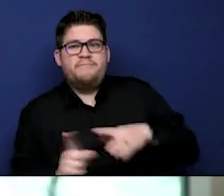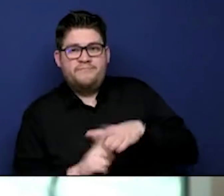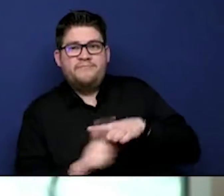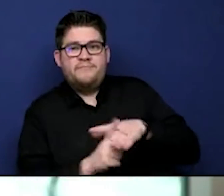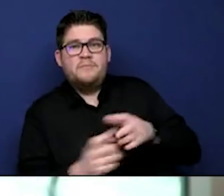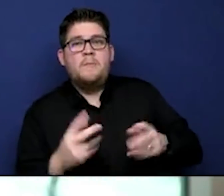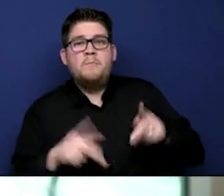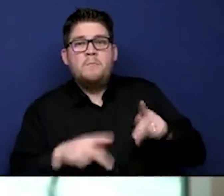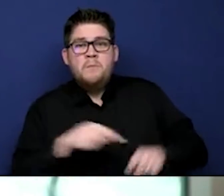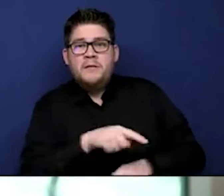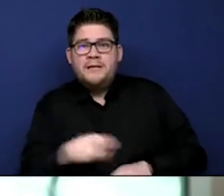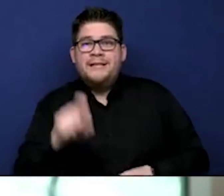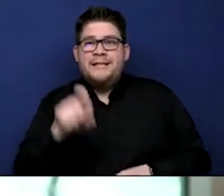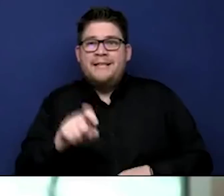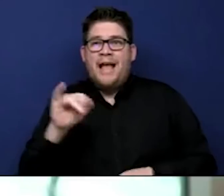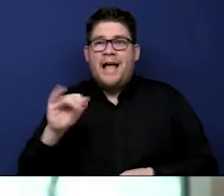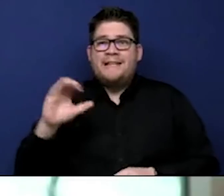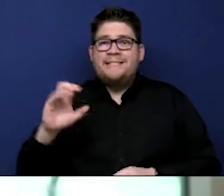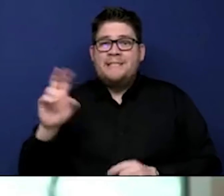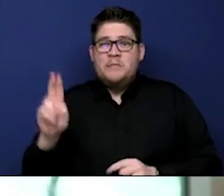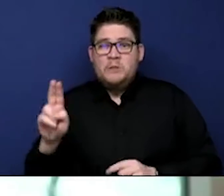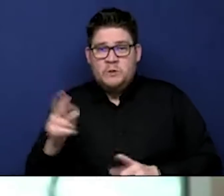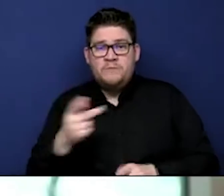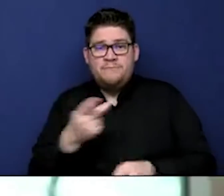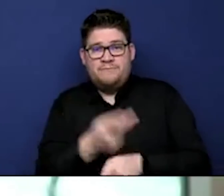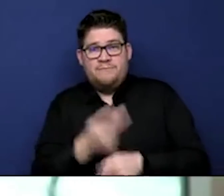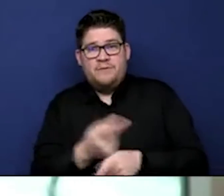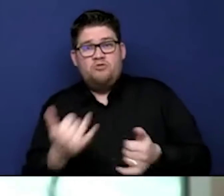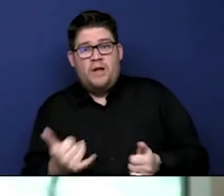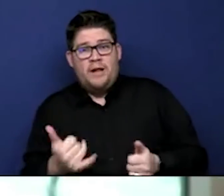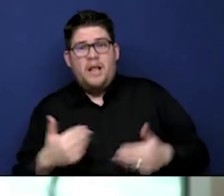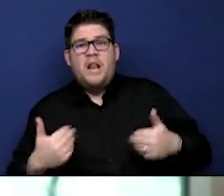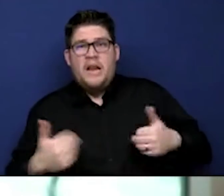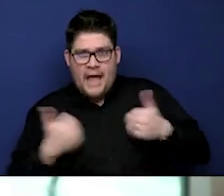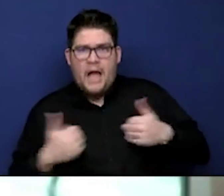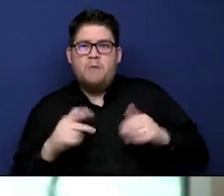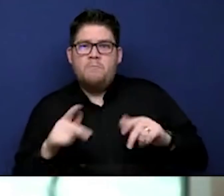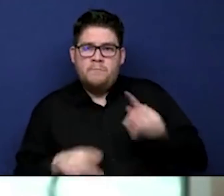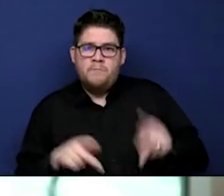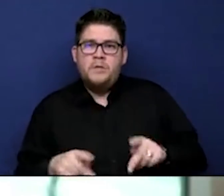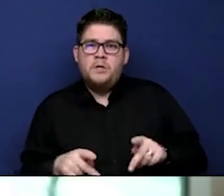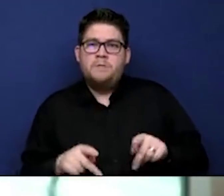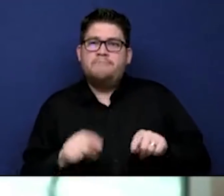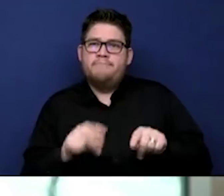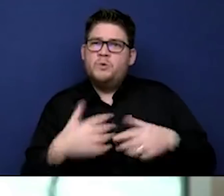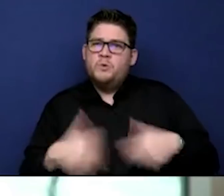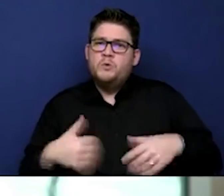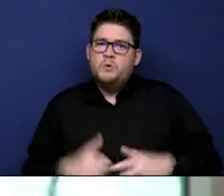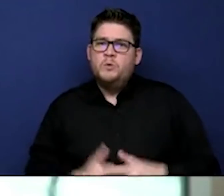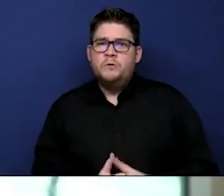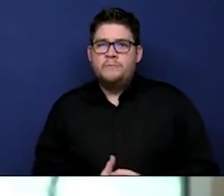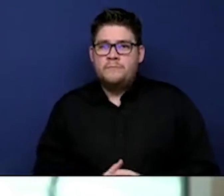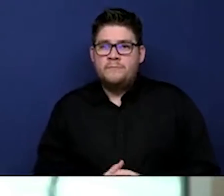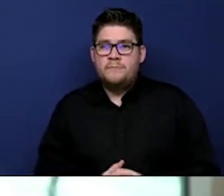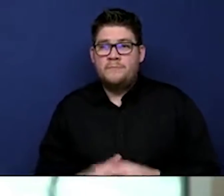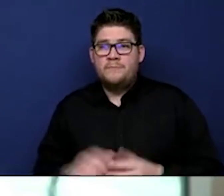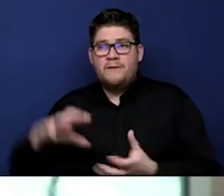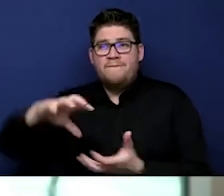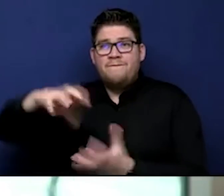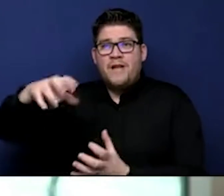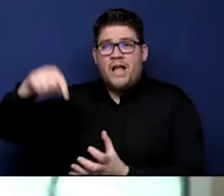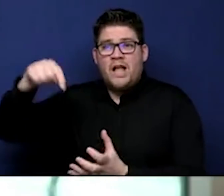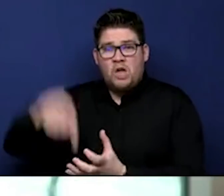increased, and that is concerning. It is because these variants transmit more easily that we are seeing more